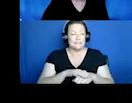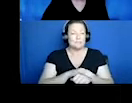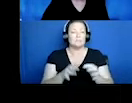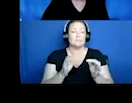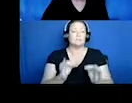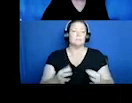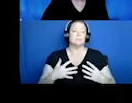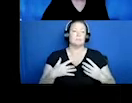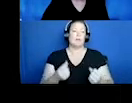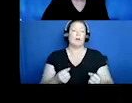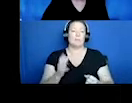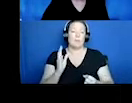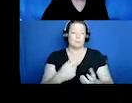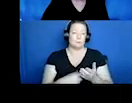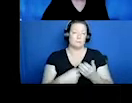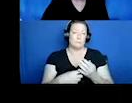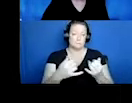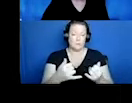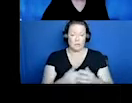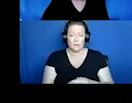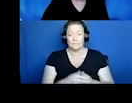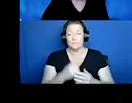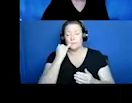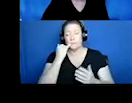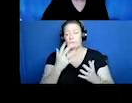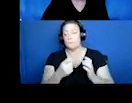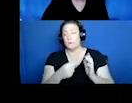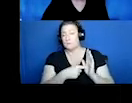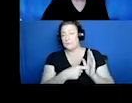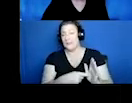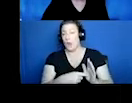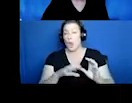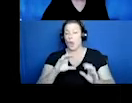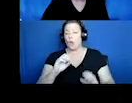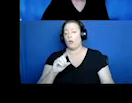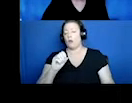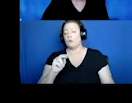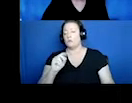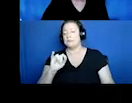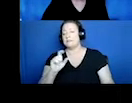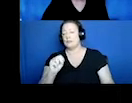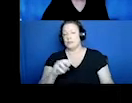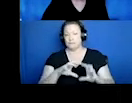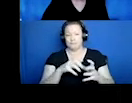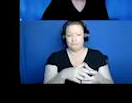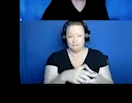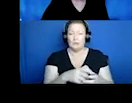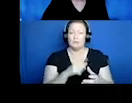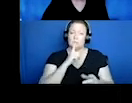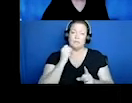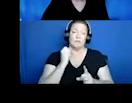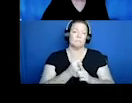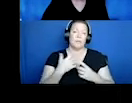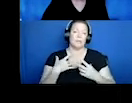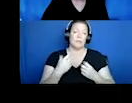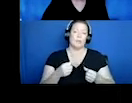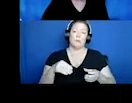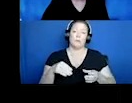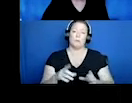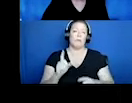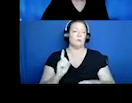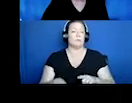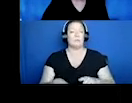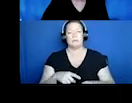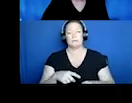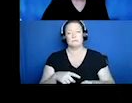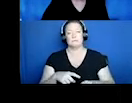of health that I'll talk about today. I do want to point out that colonization, more than anything, has impacted our health in a way that we cannot